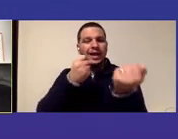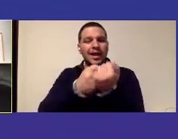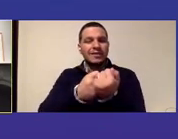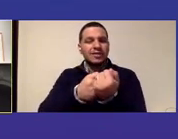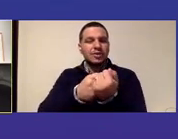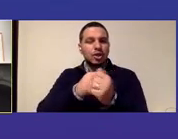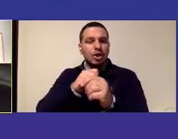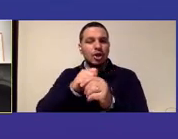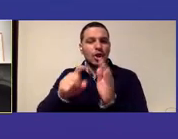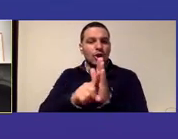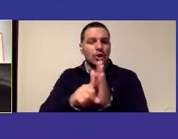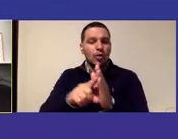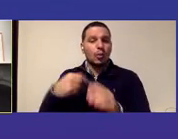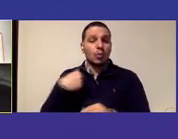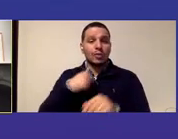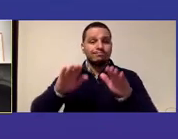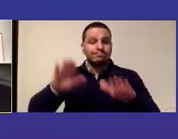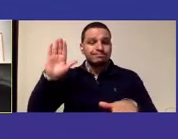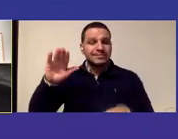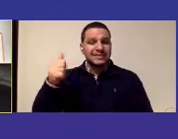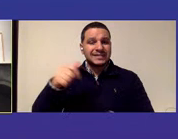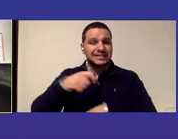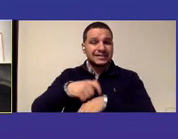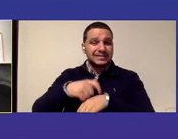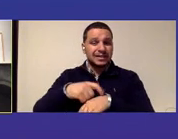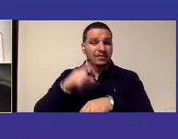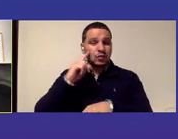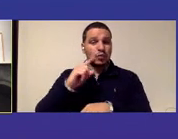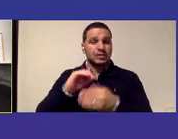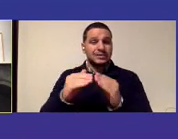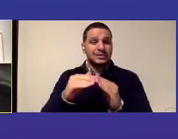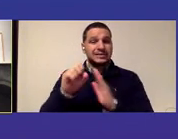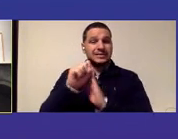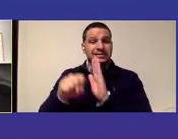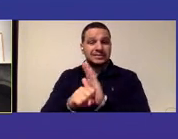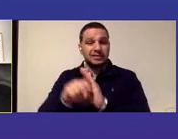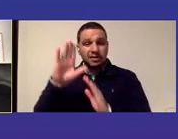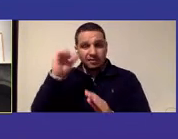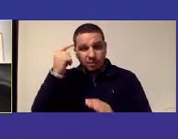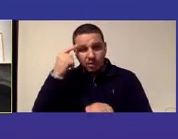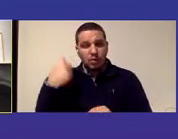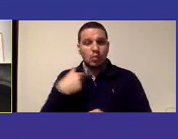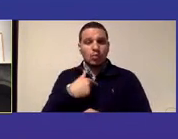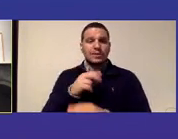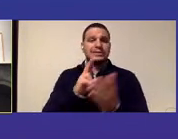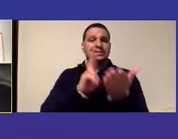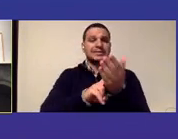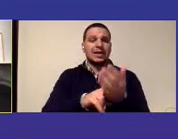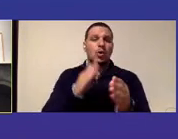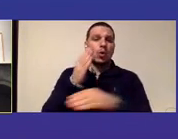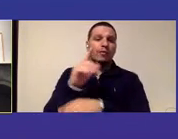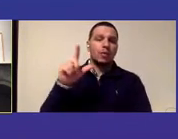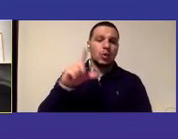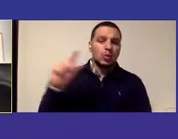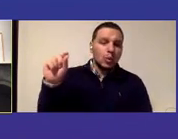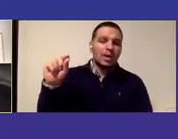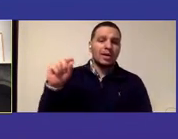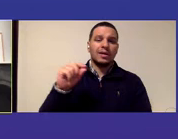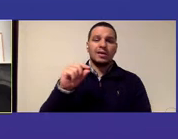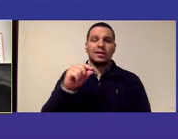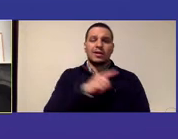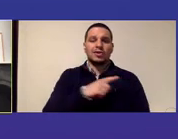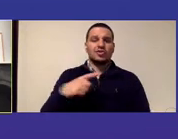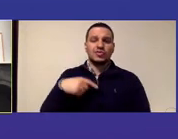We testified 10 times before city and state governments and signed onto 20 legislative letters